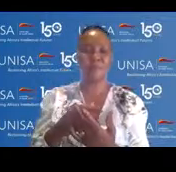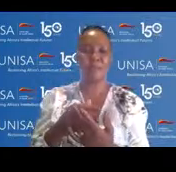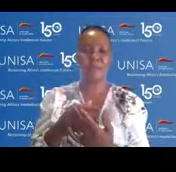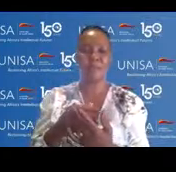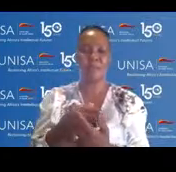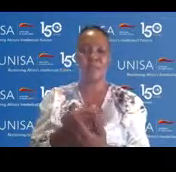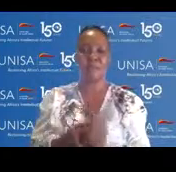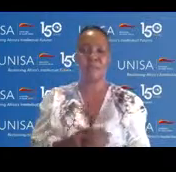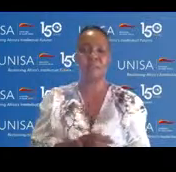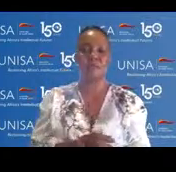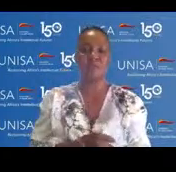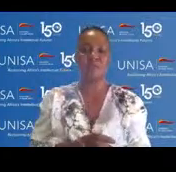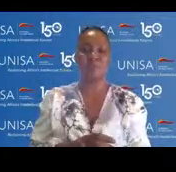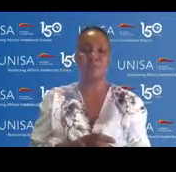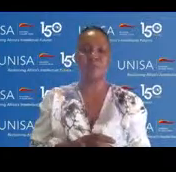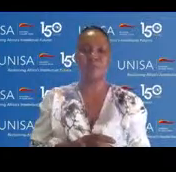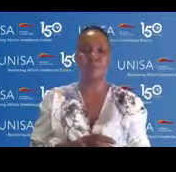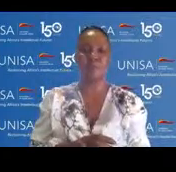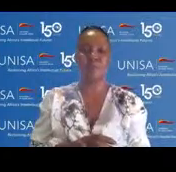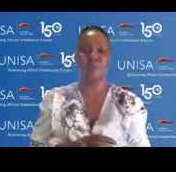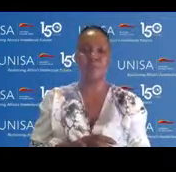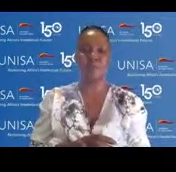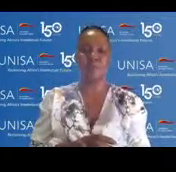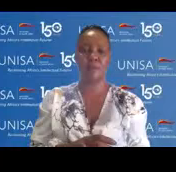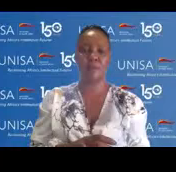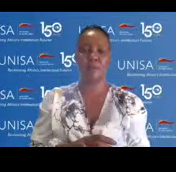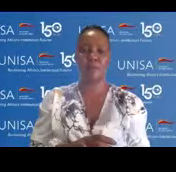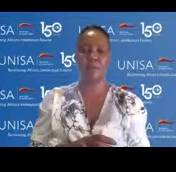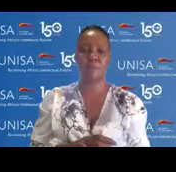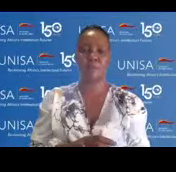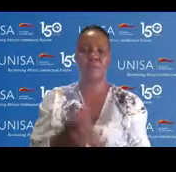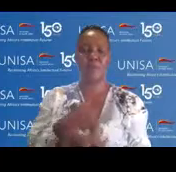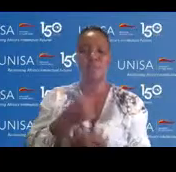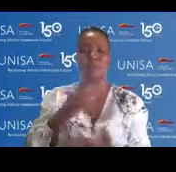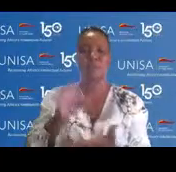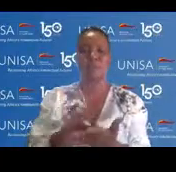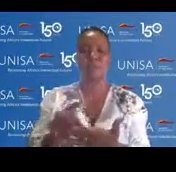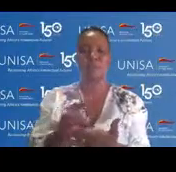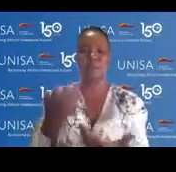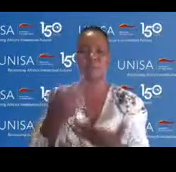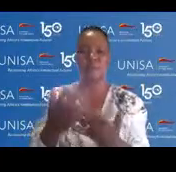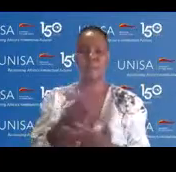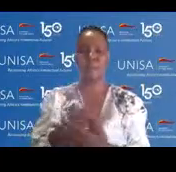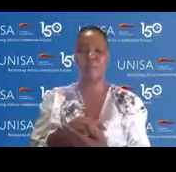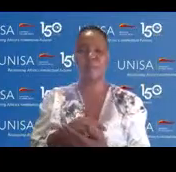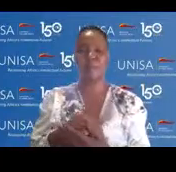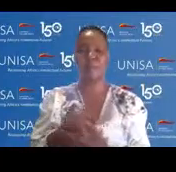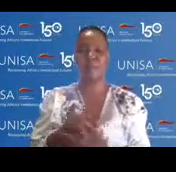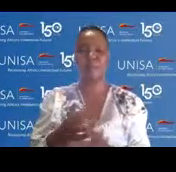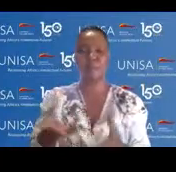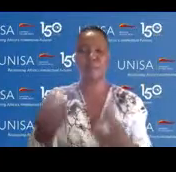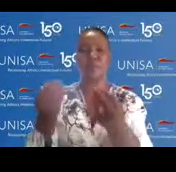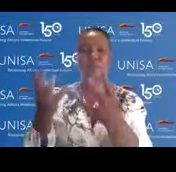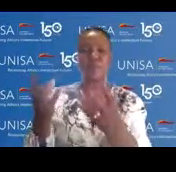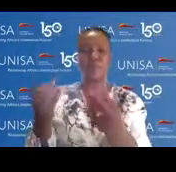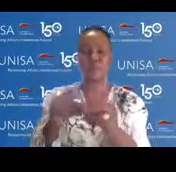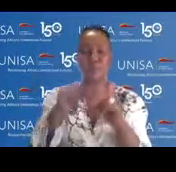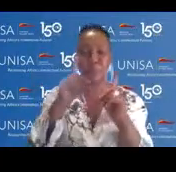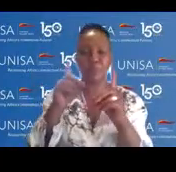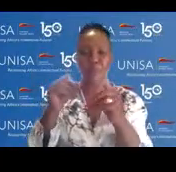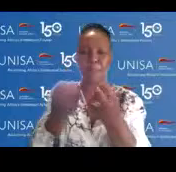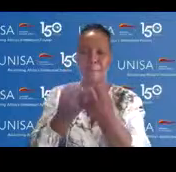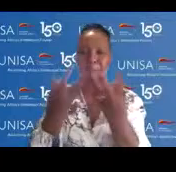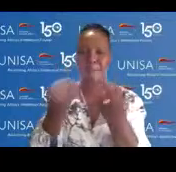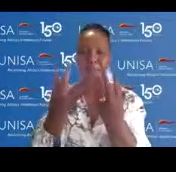okay, not too much. I think mine is kind of clear. But generally, you can find pictures and all sorts of things sitting on WhatsApp, and it's